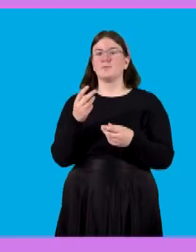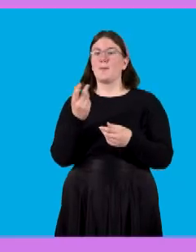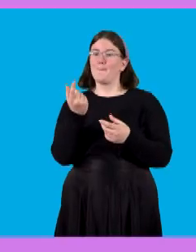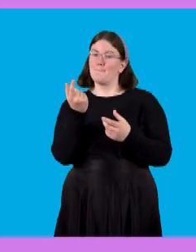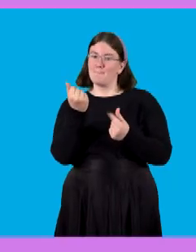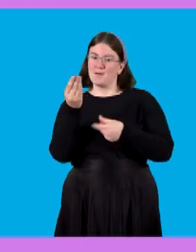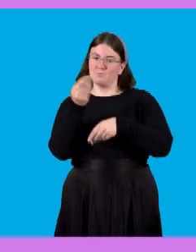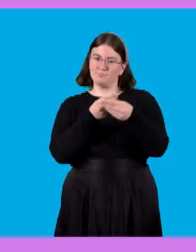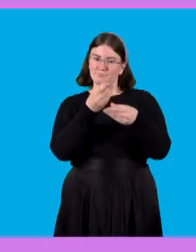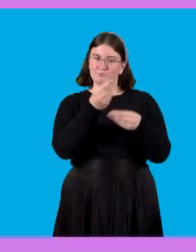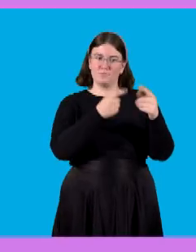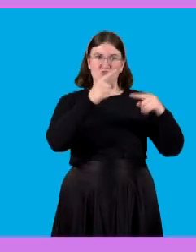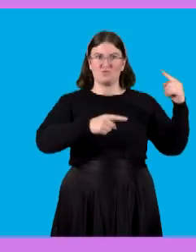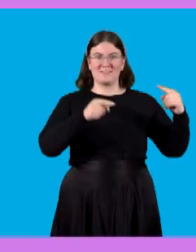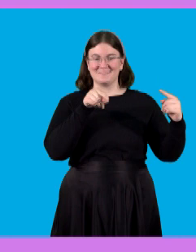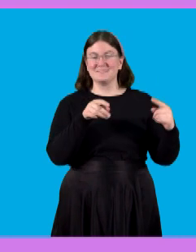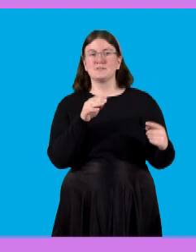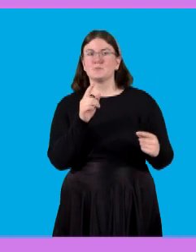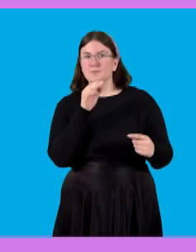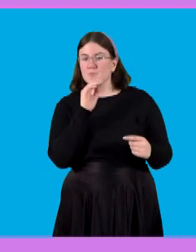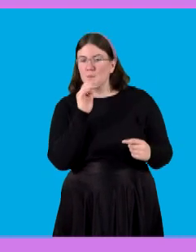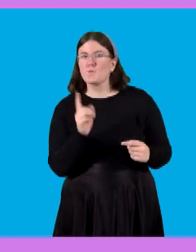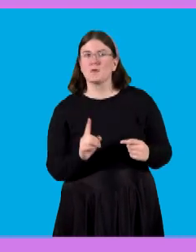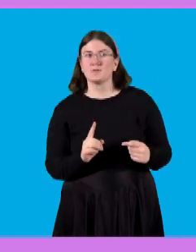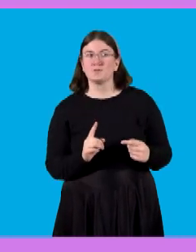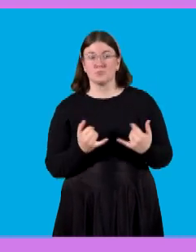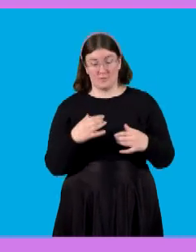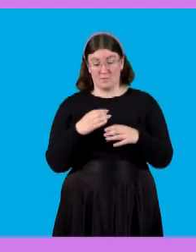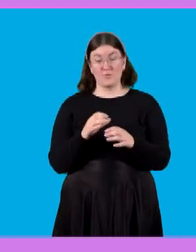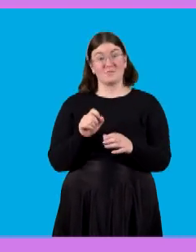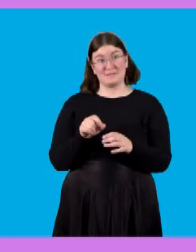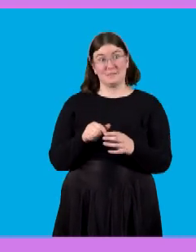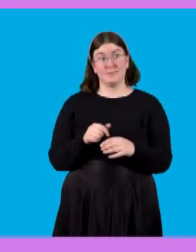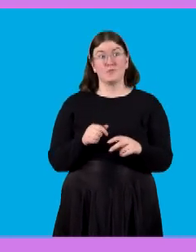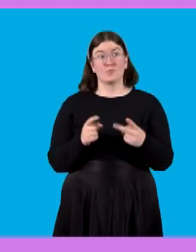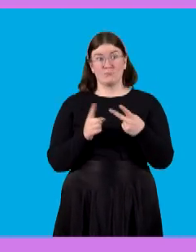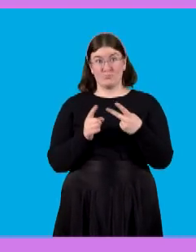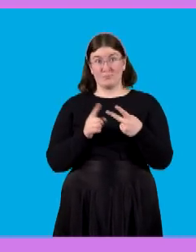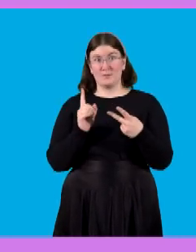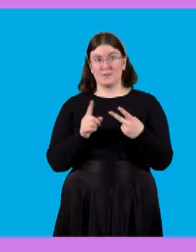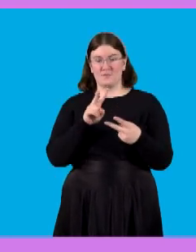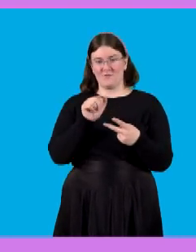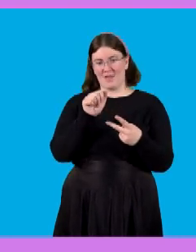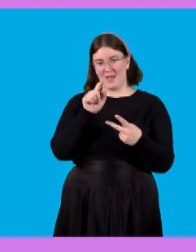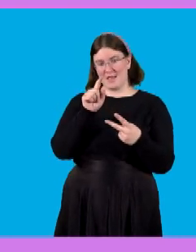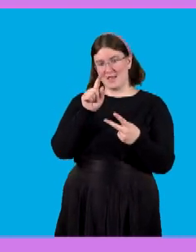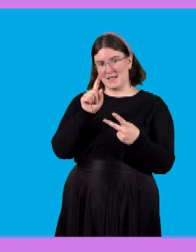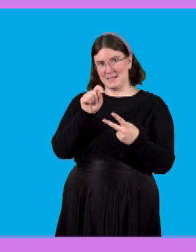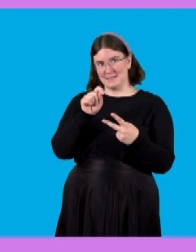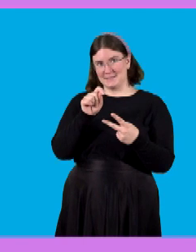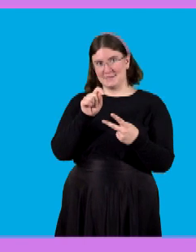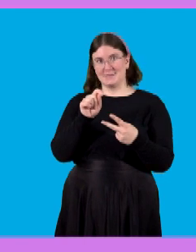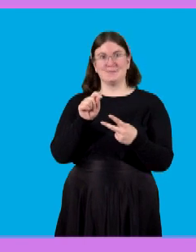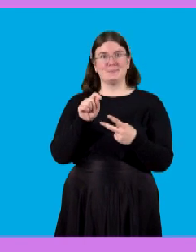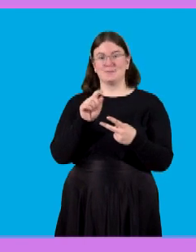and exchange rates. Right, that's the focus of our lesson today. You must understand the difference between VAT exclusive